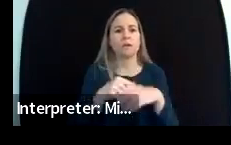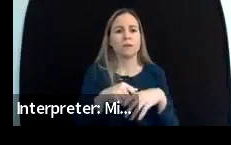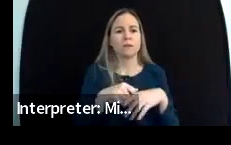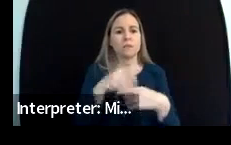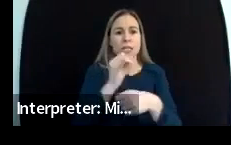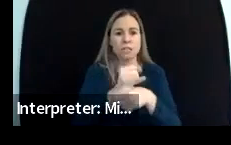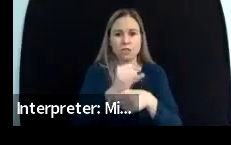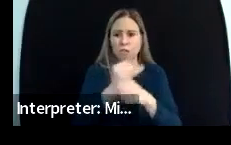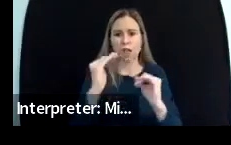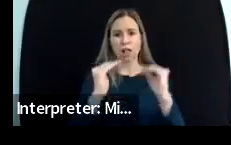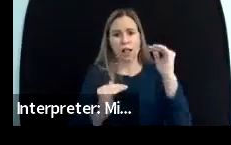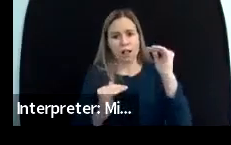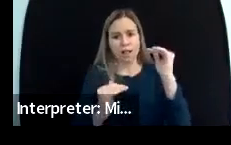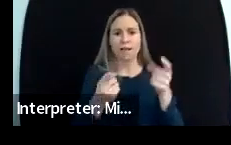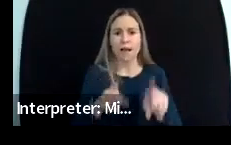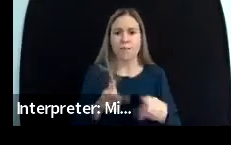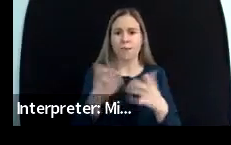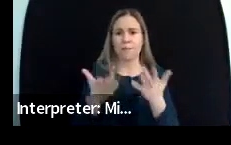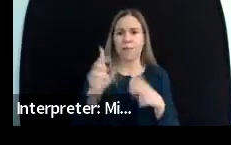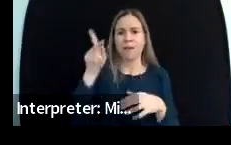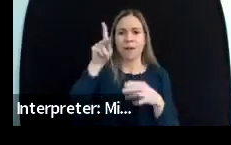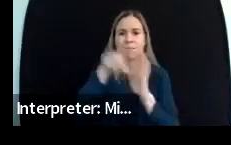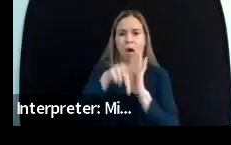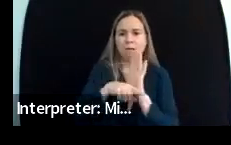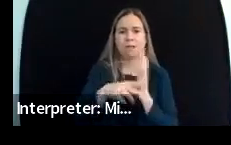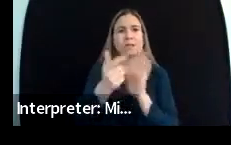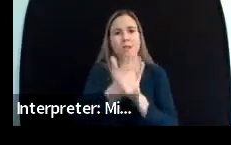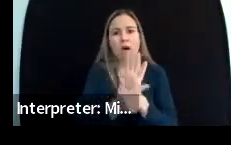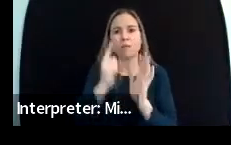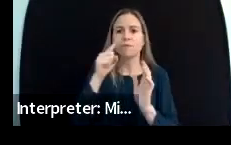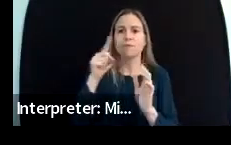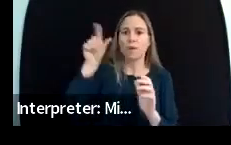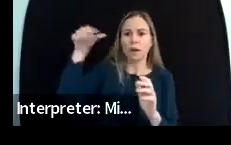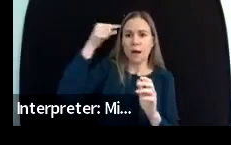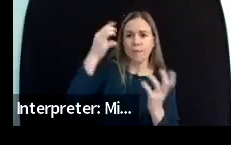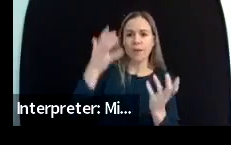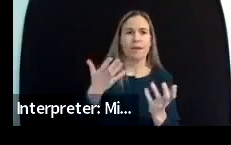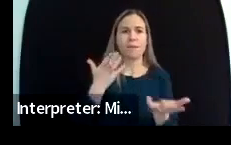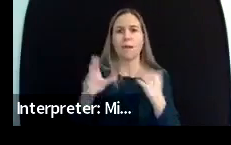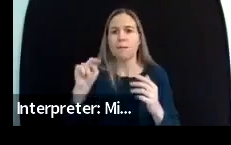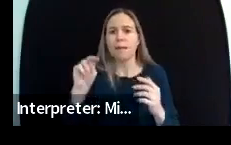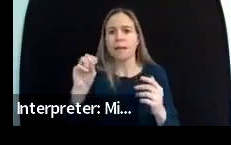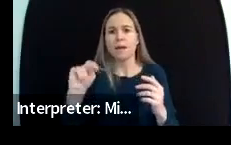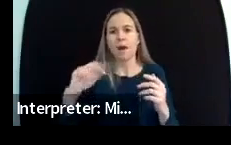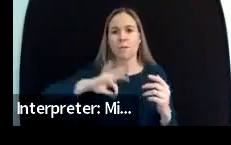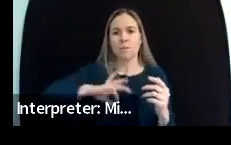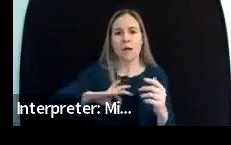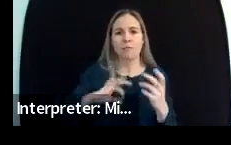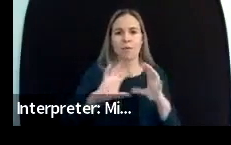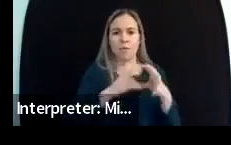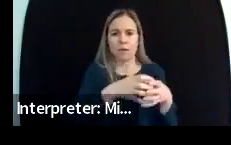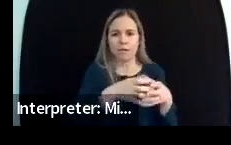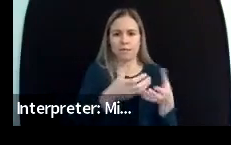law, policies and regulations in government agencies, laws, what non-for-profit organizations, what they're funded to address,